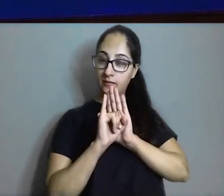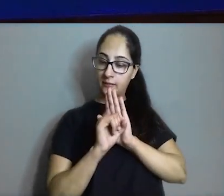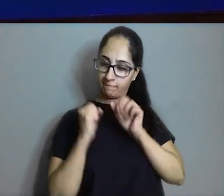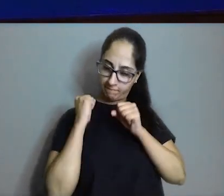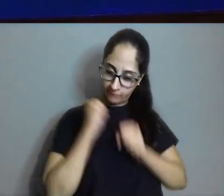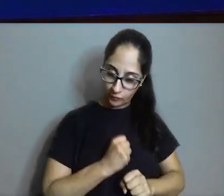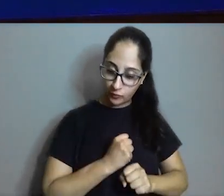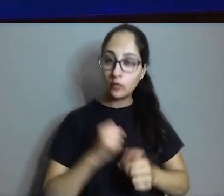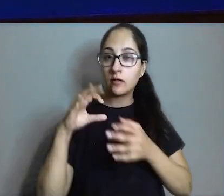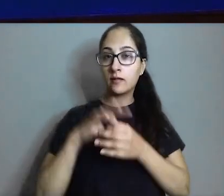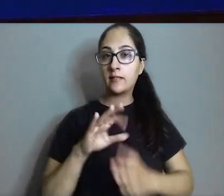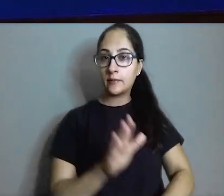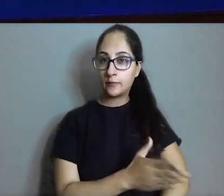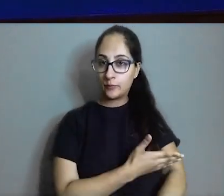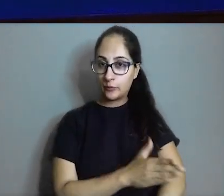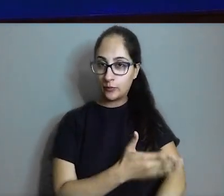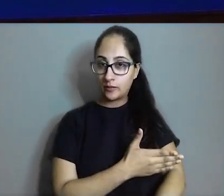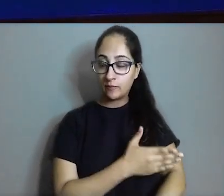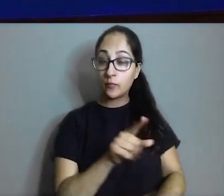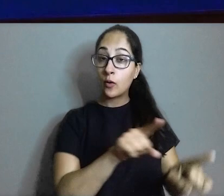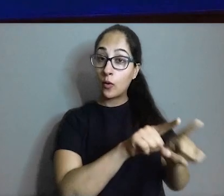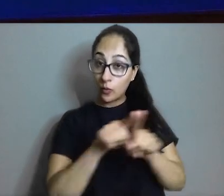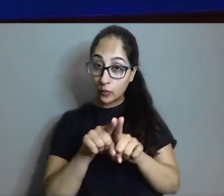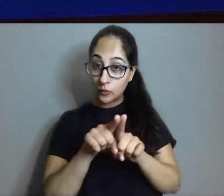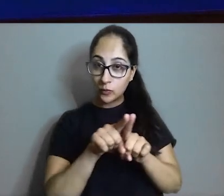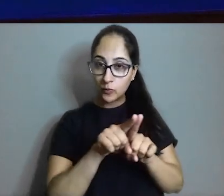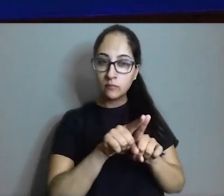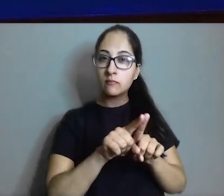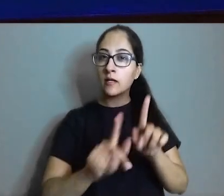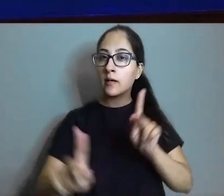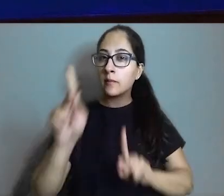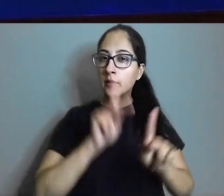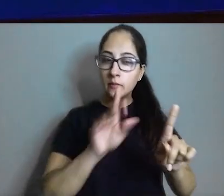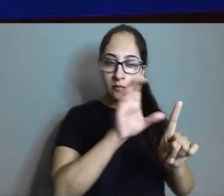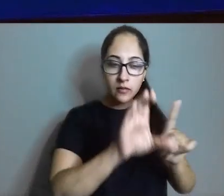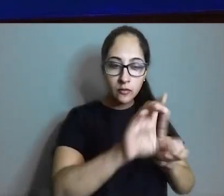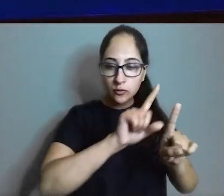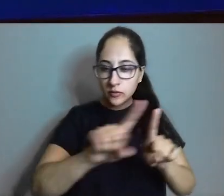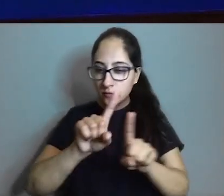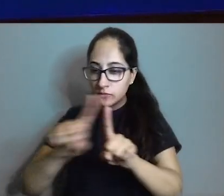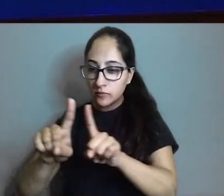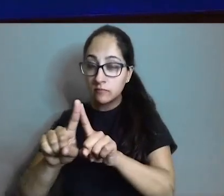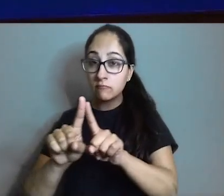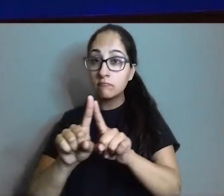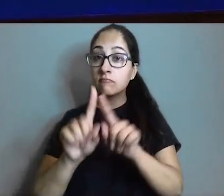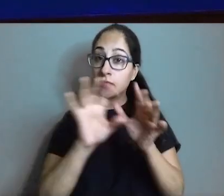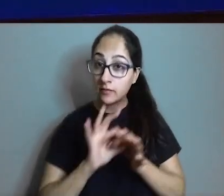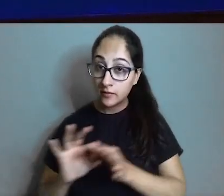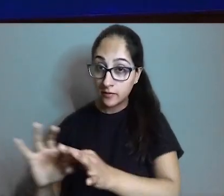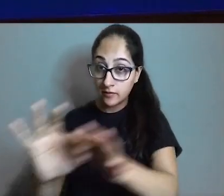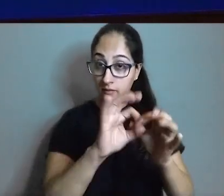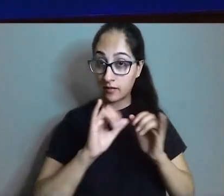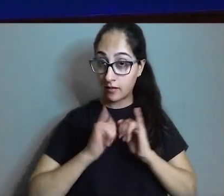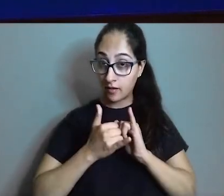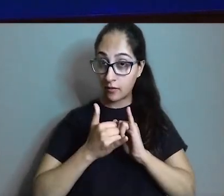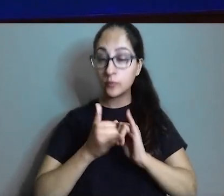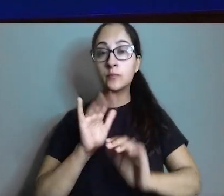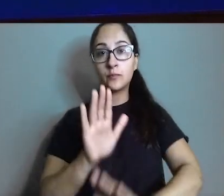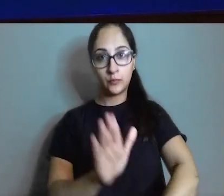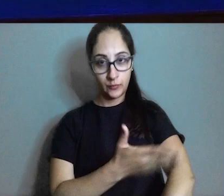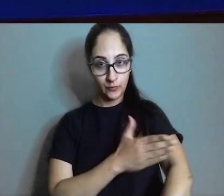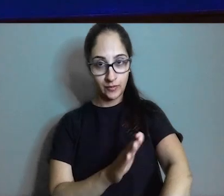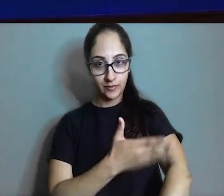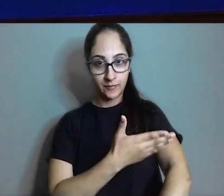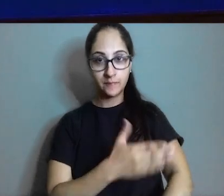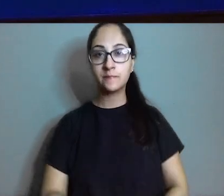identity, and heritage, while simultaneously reaching out in powerful ways to people